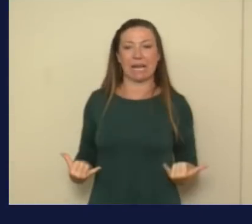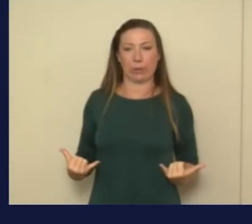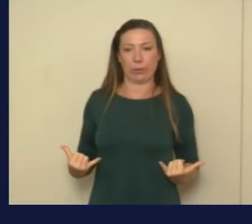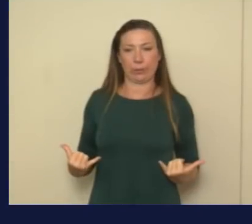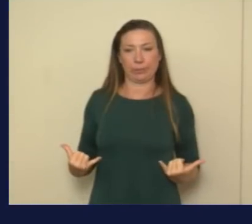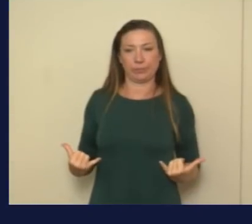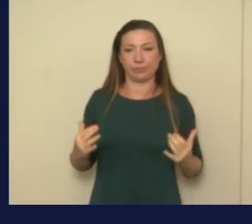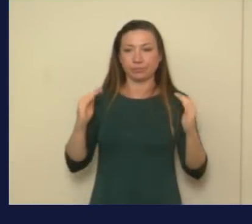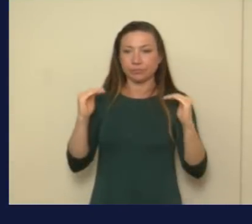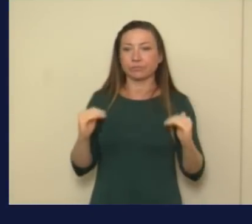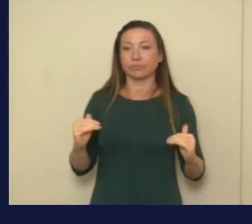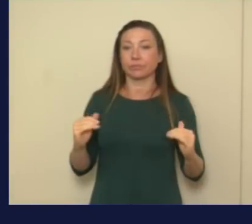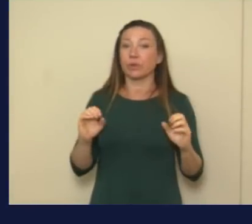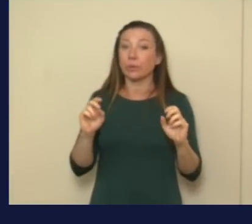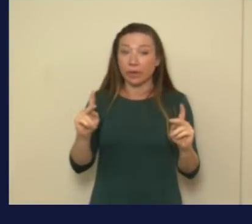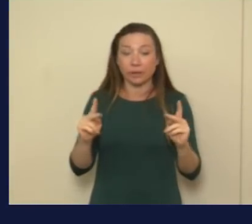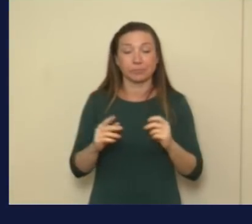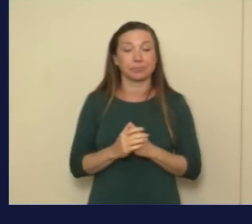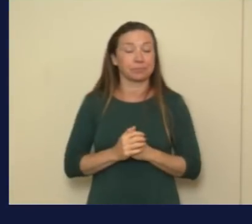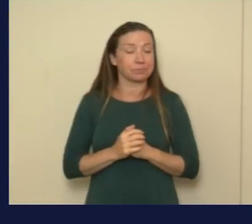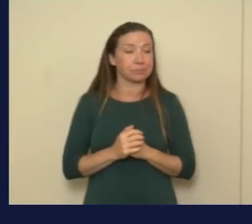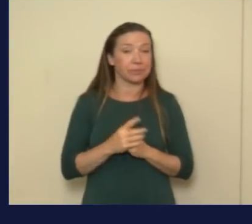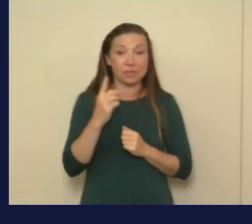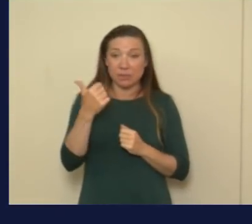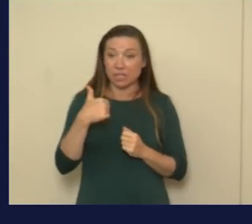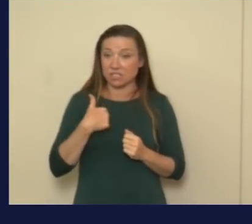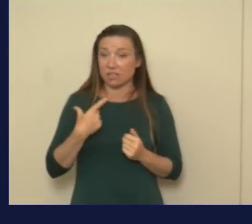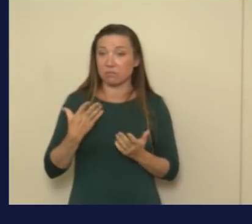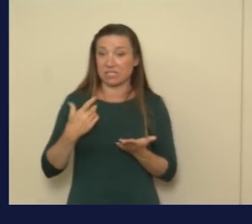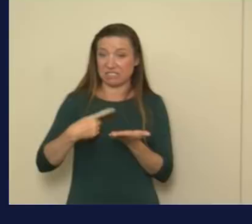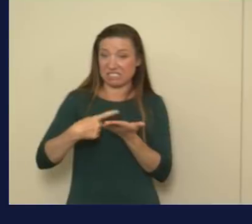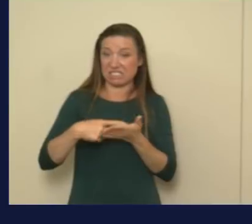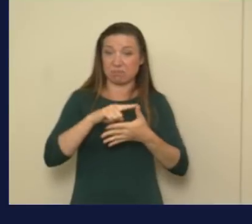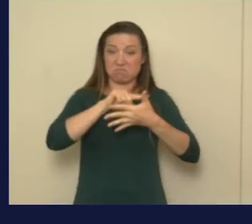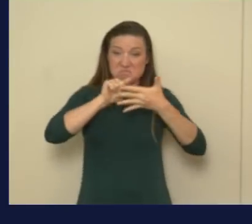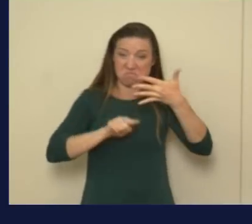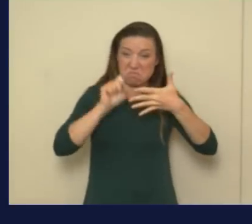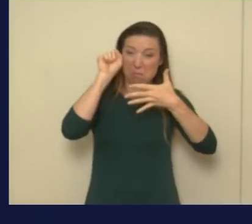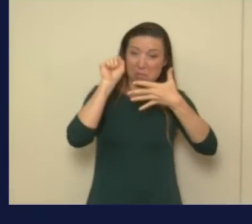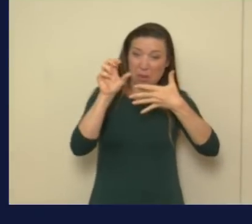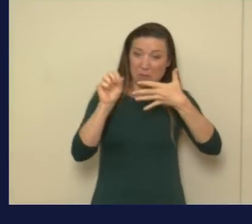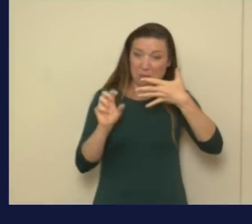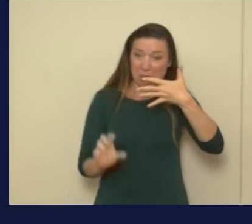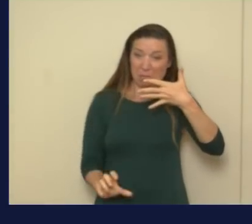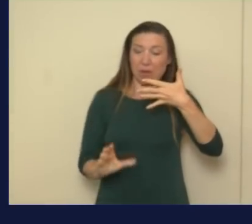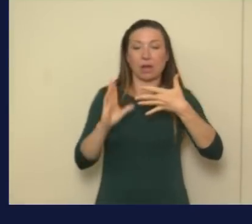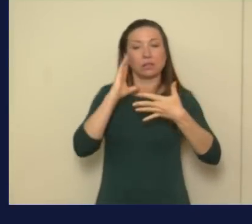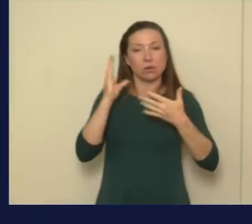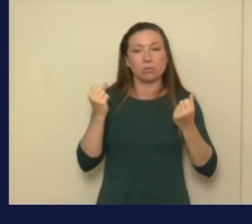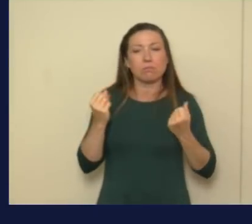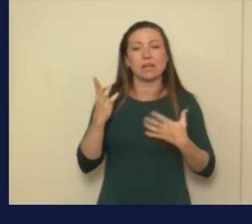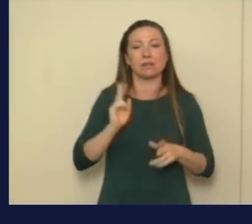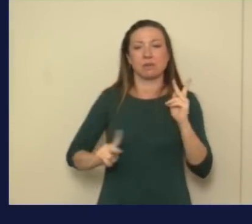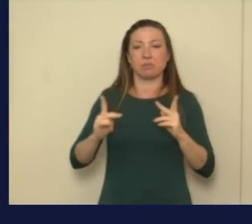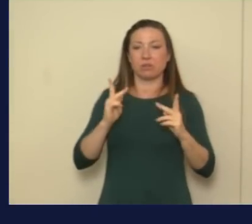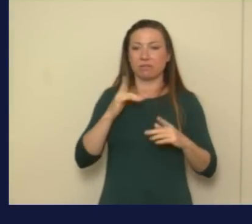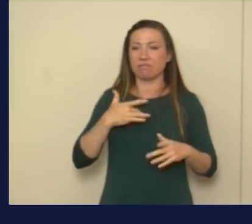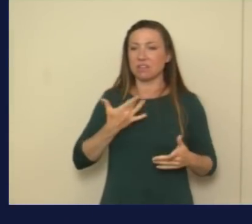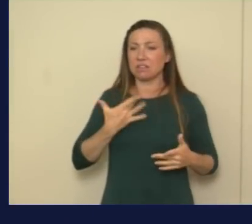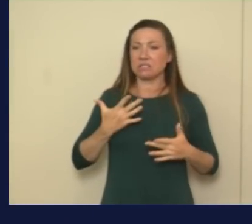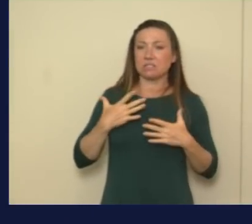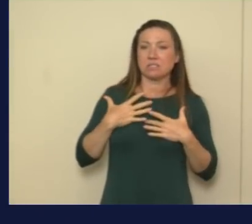All right, and because of the things that I've been talking about, I know that folks are really, really anxious about the next set